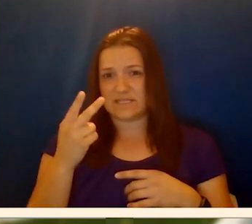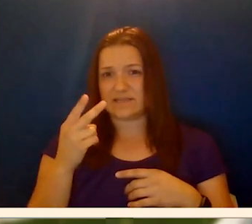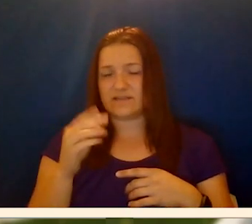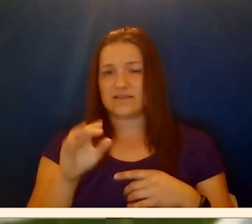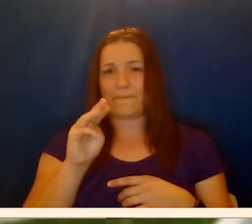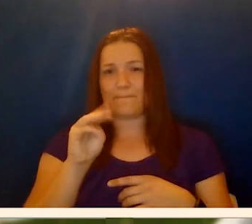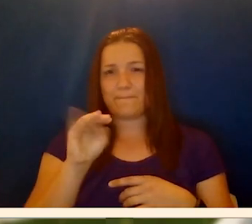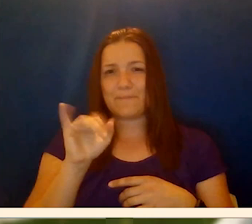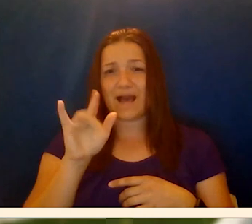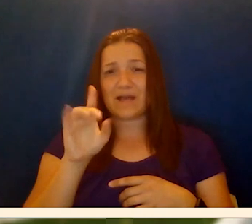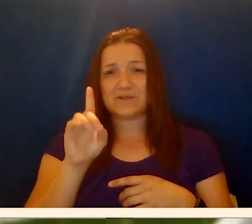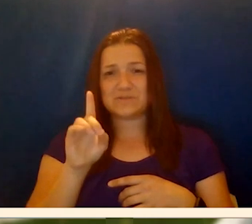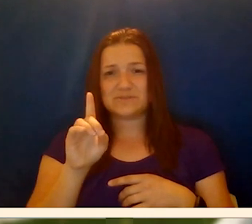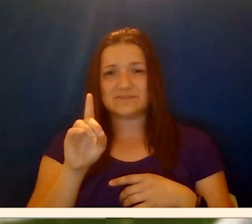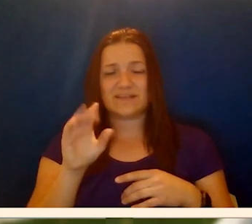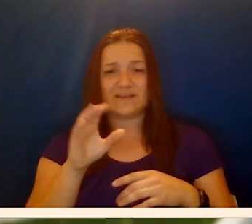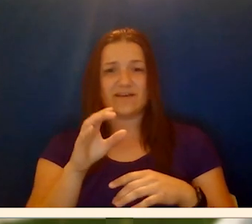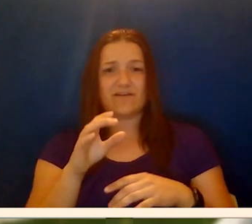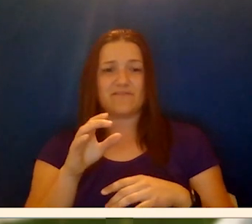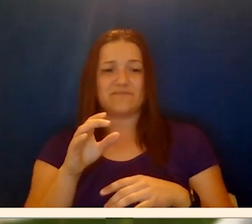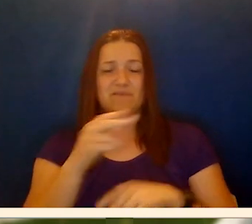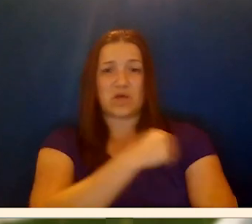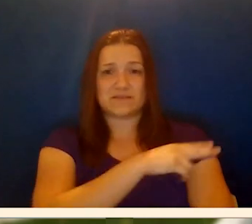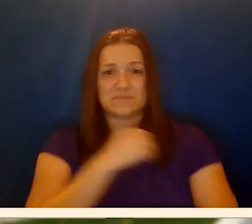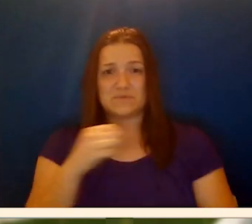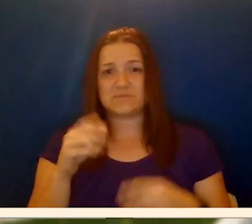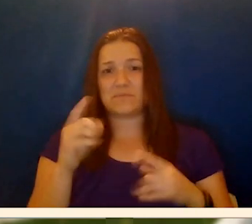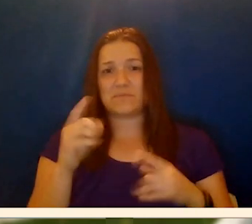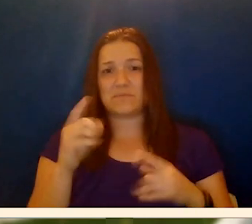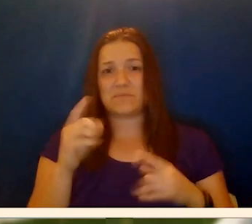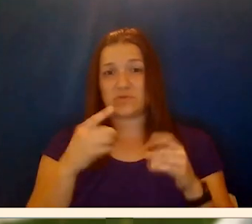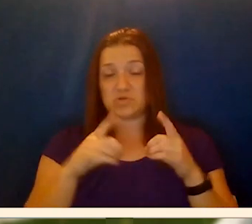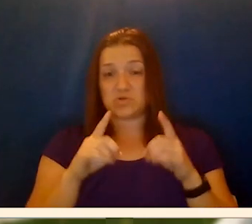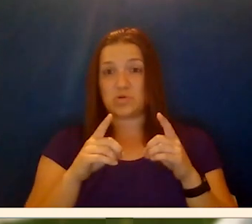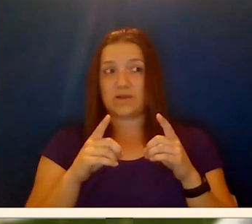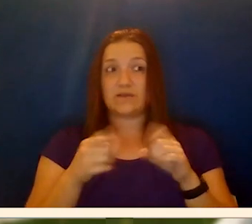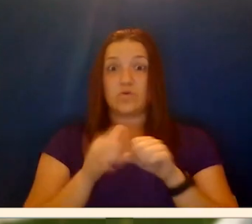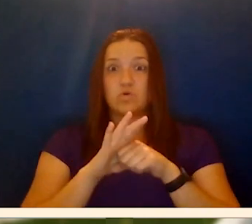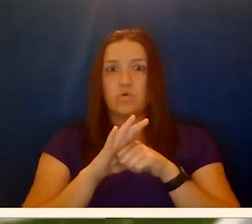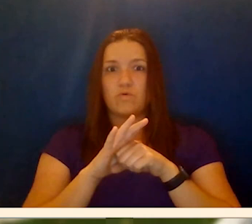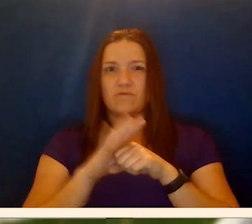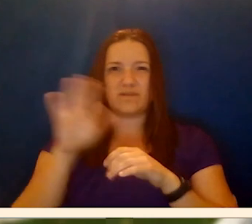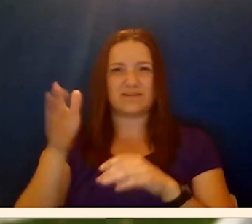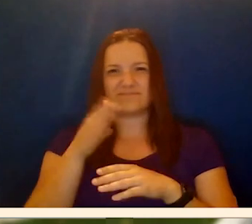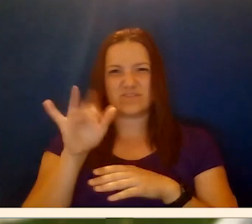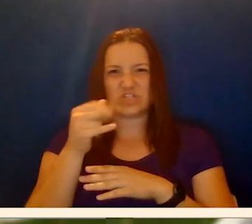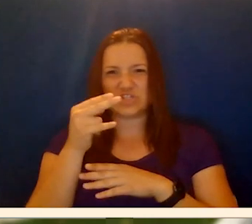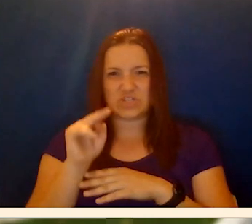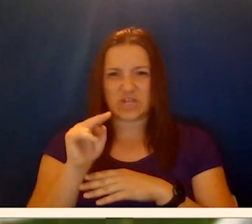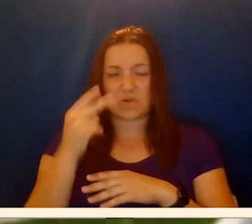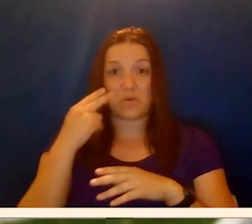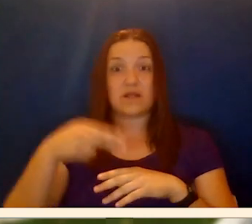of hospitalization, but you may recall during the height of the pandemic in December and January, I